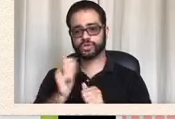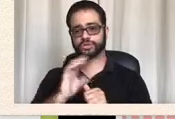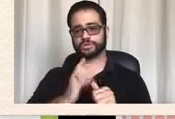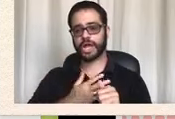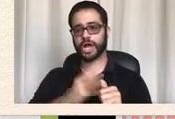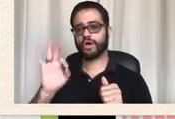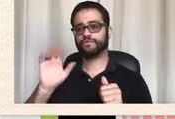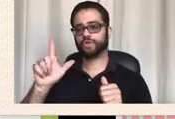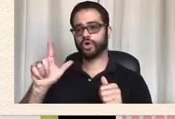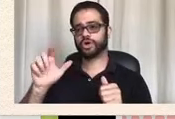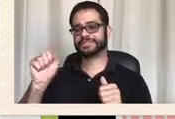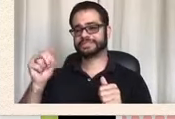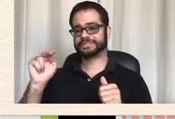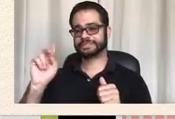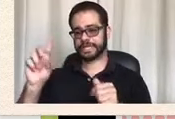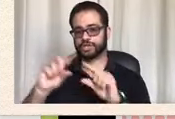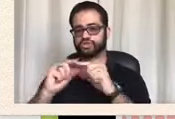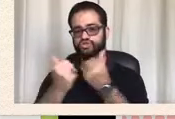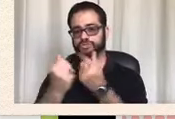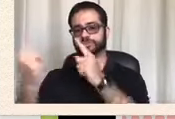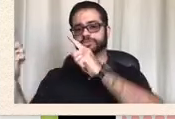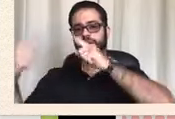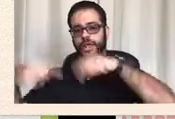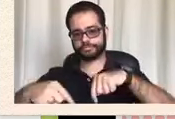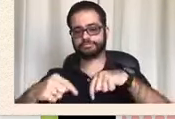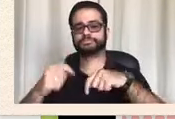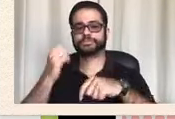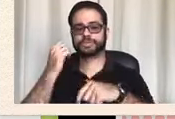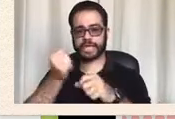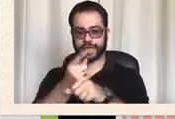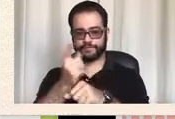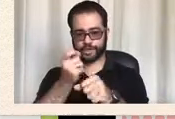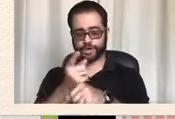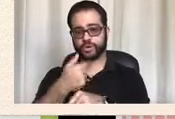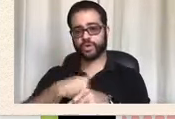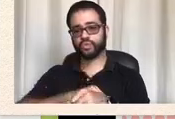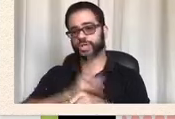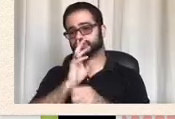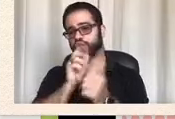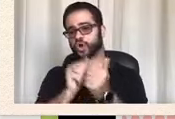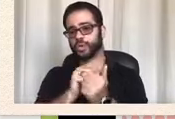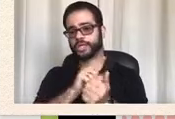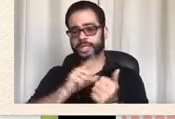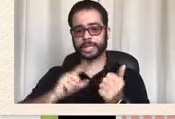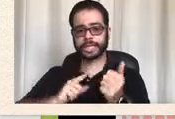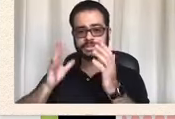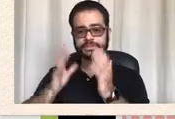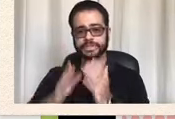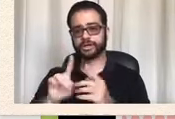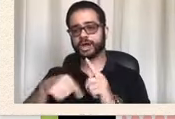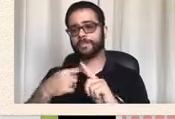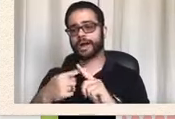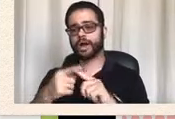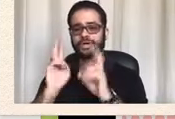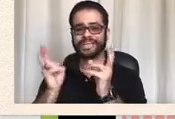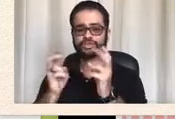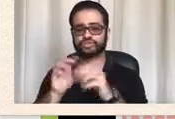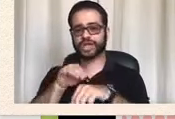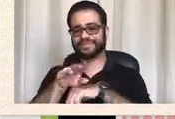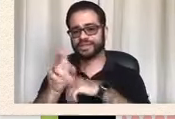to legislators about issues affecting people with disabilities every year.